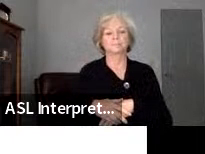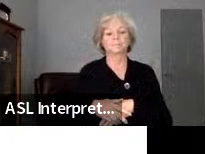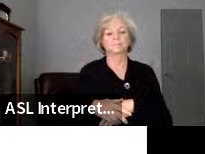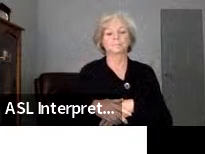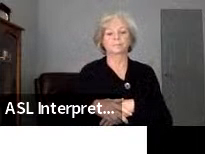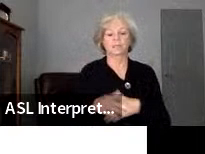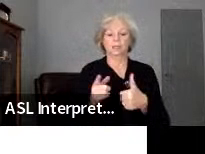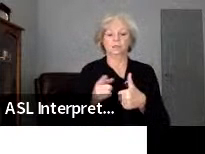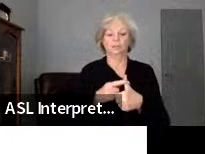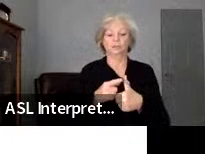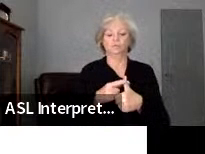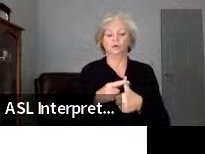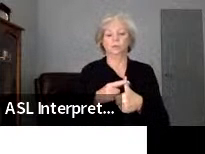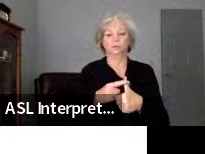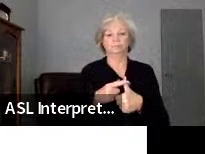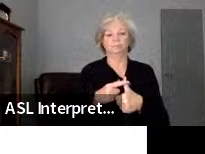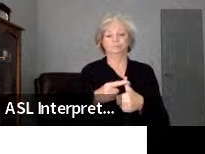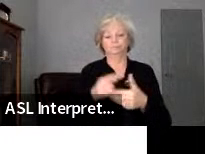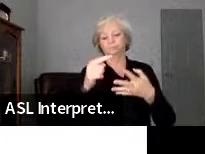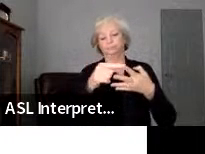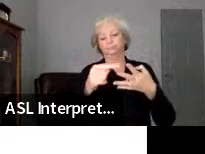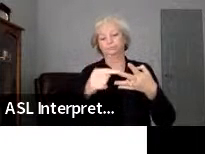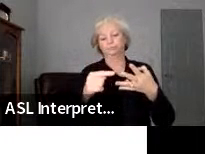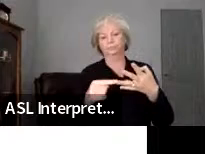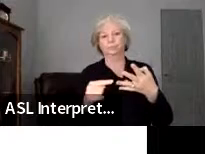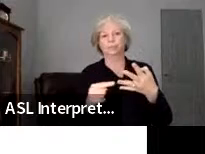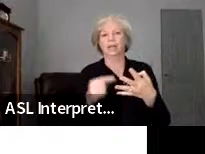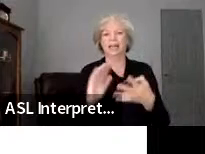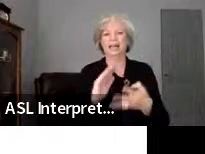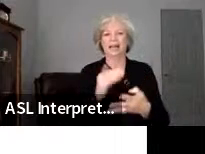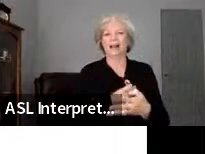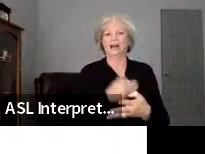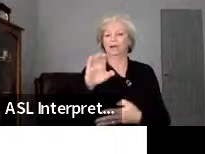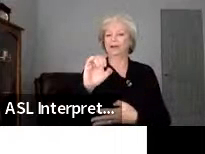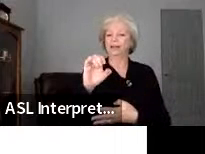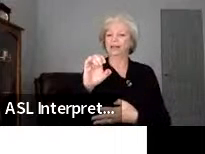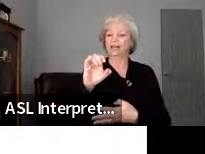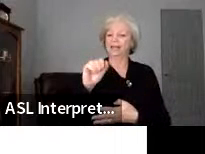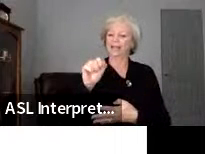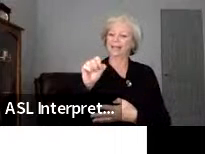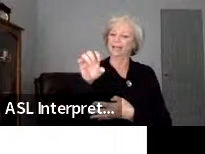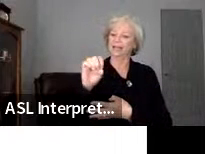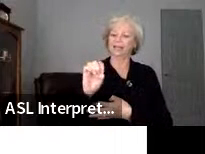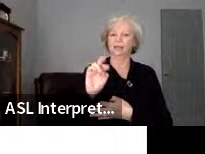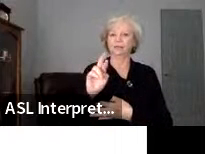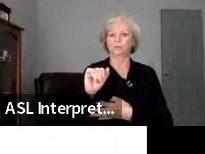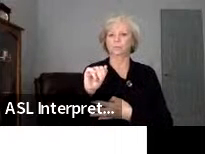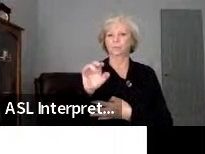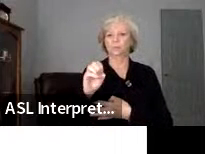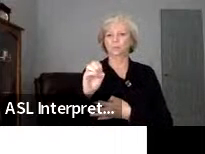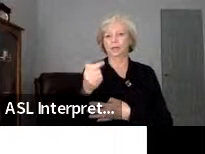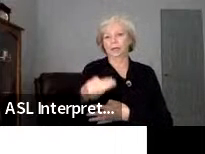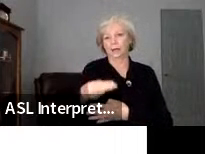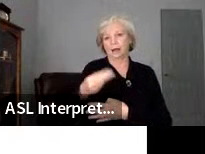First, just some high points. Our case rate is up a bit in Alameda County, just a bit. Things